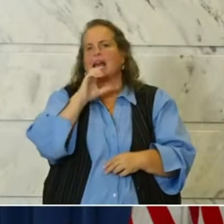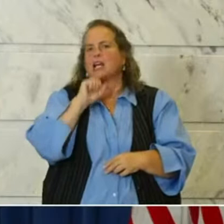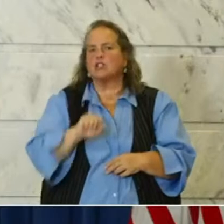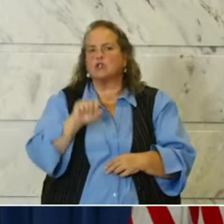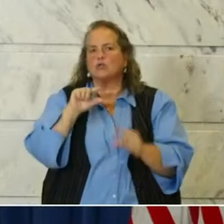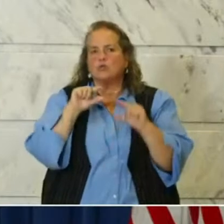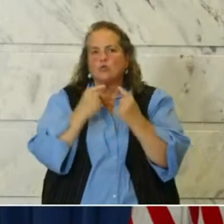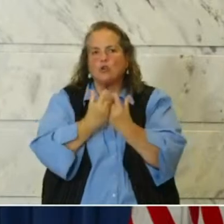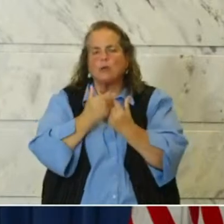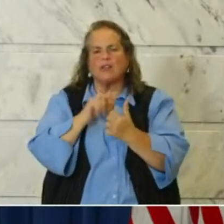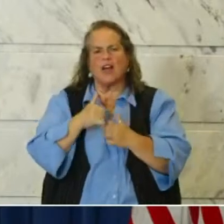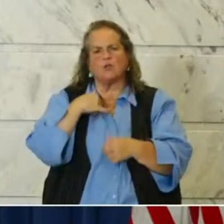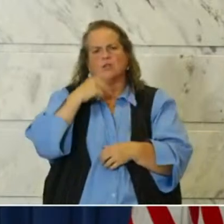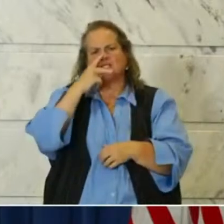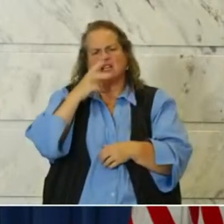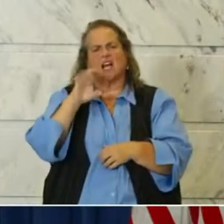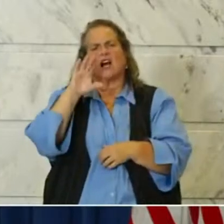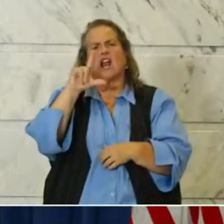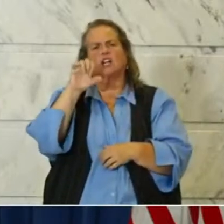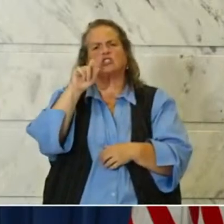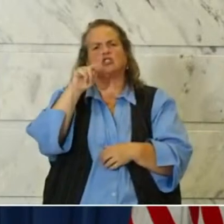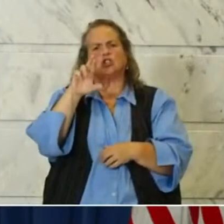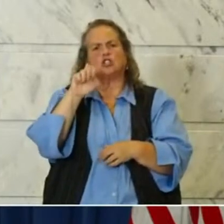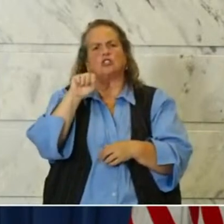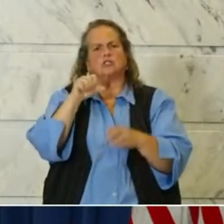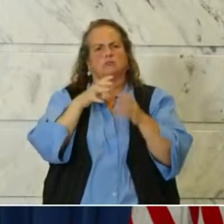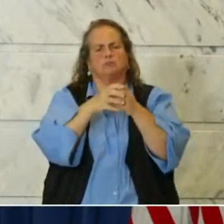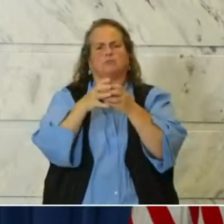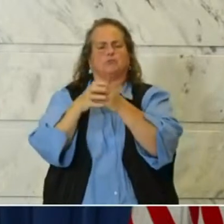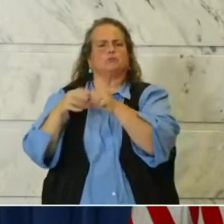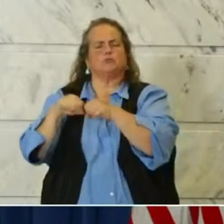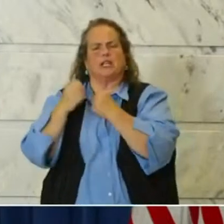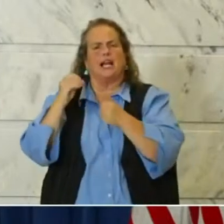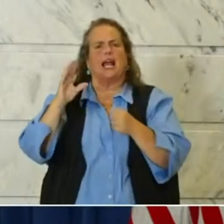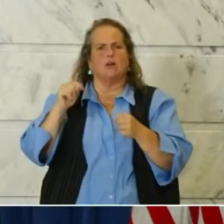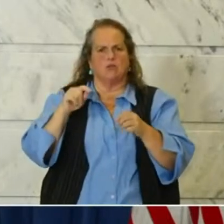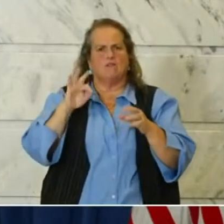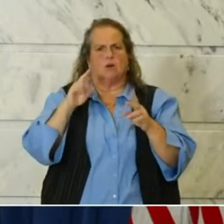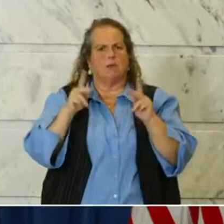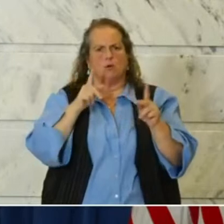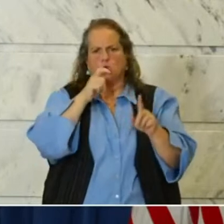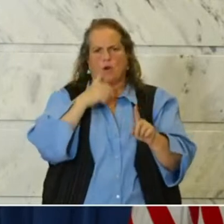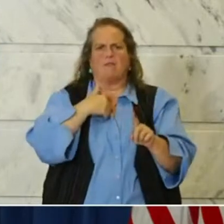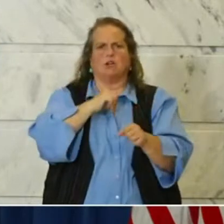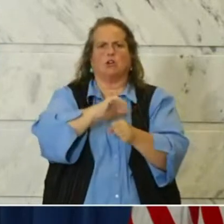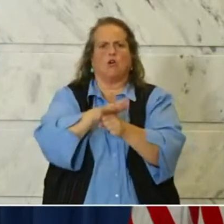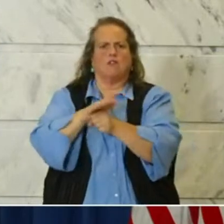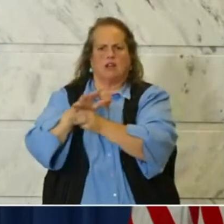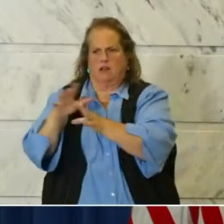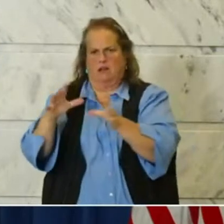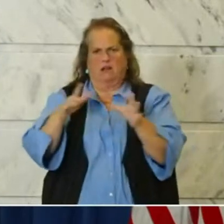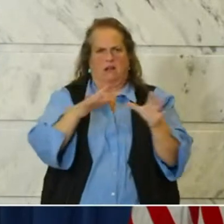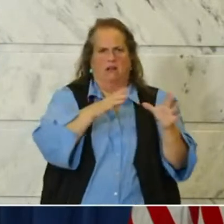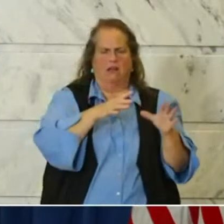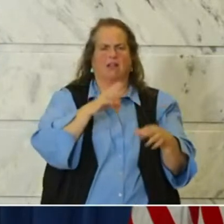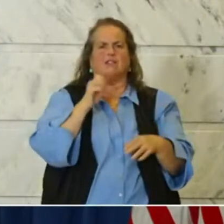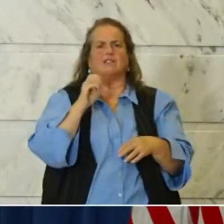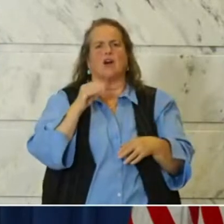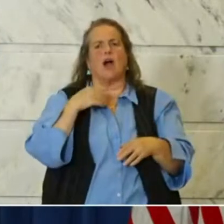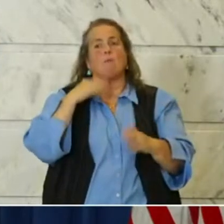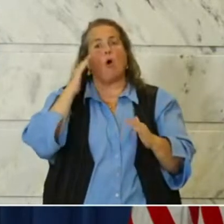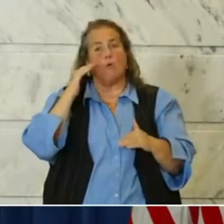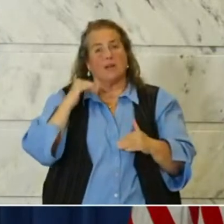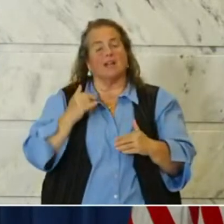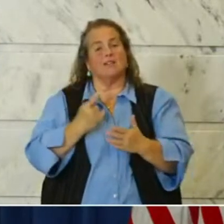how we see clusters breaking out. I hope to see a decrease as we move through this week, but I think all